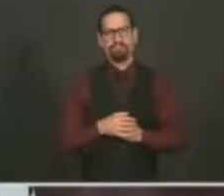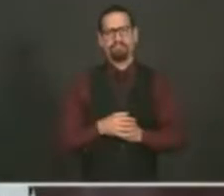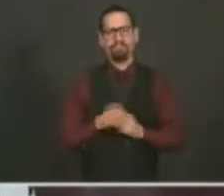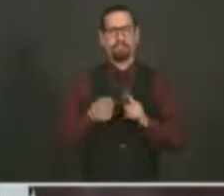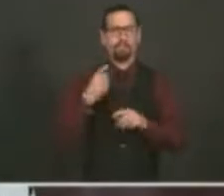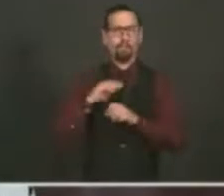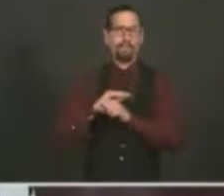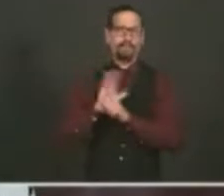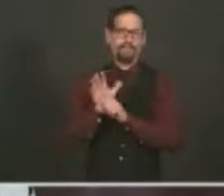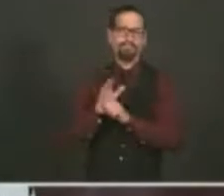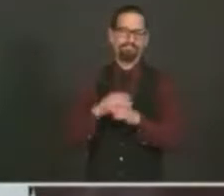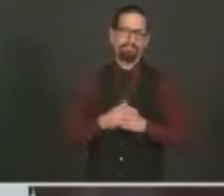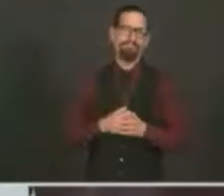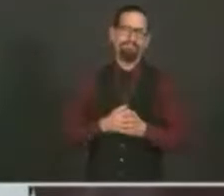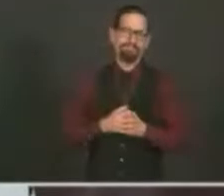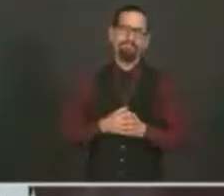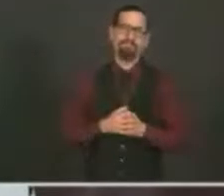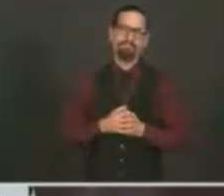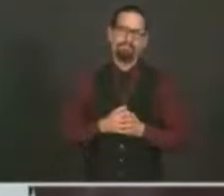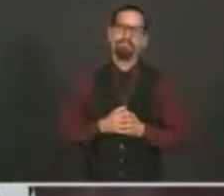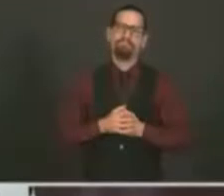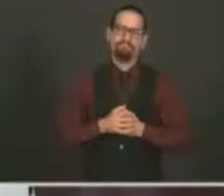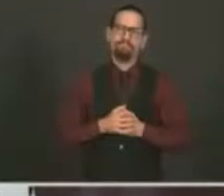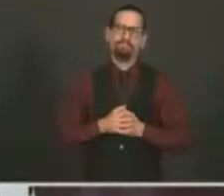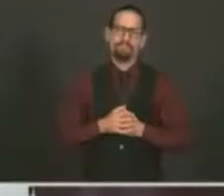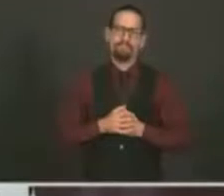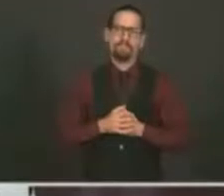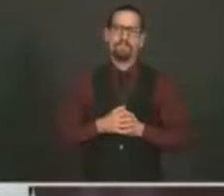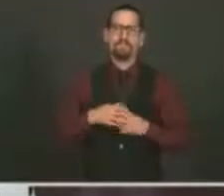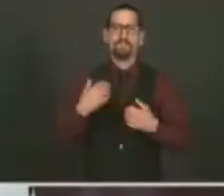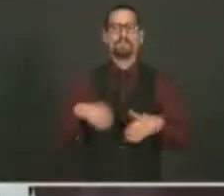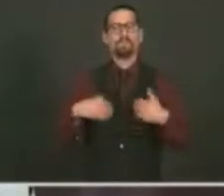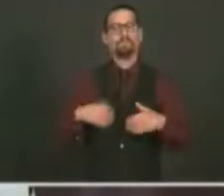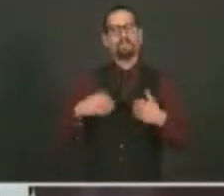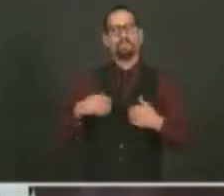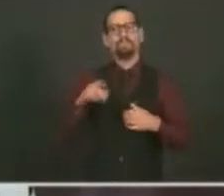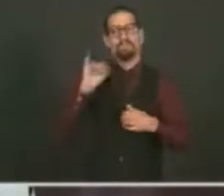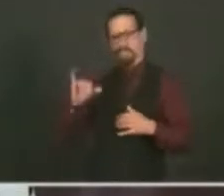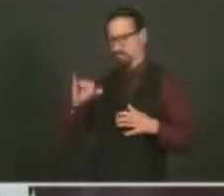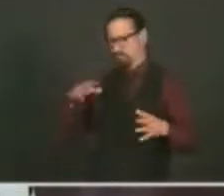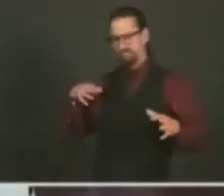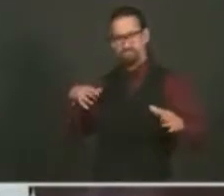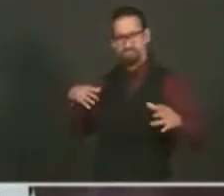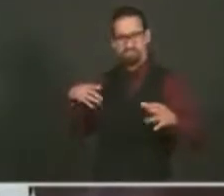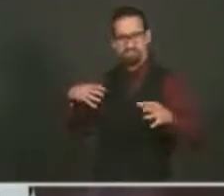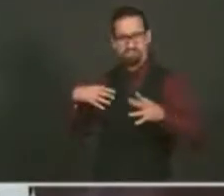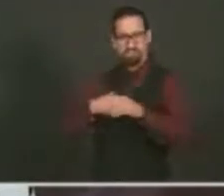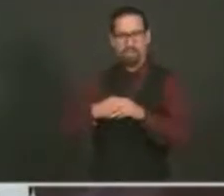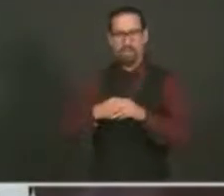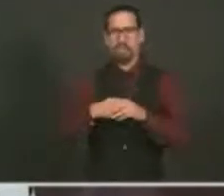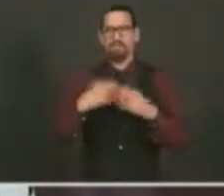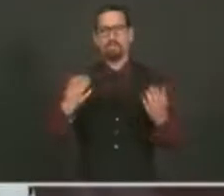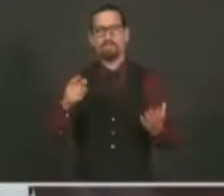to report. This brings our overall total to